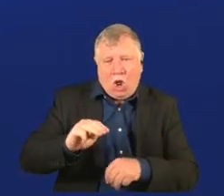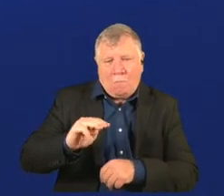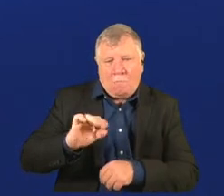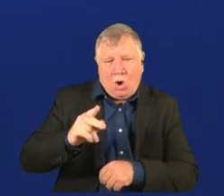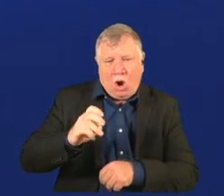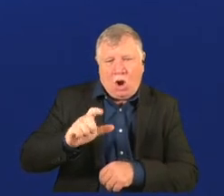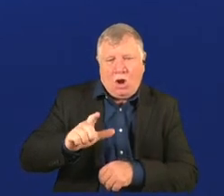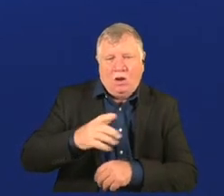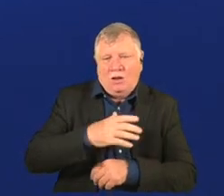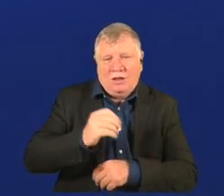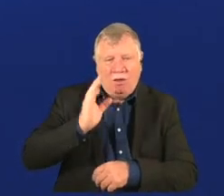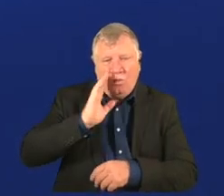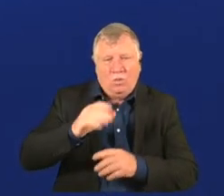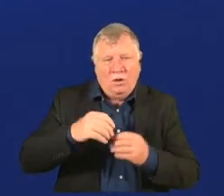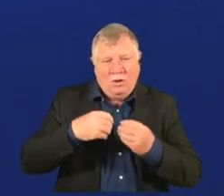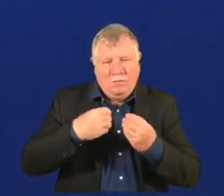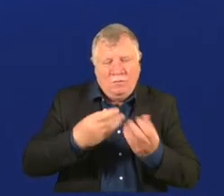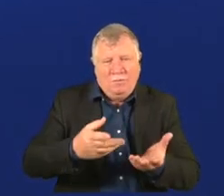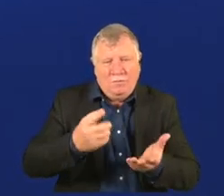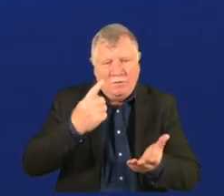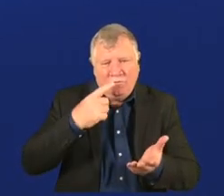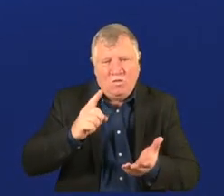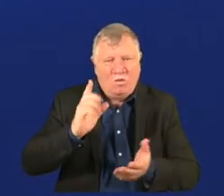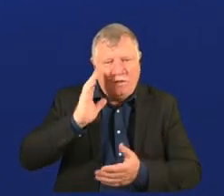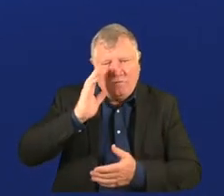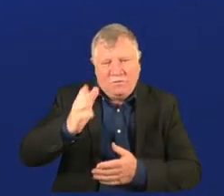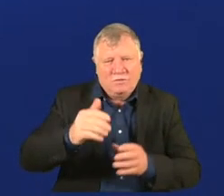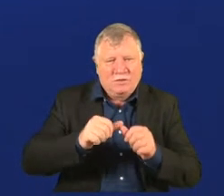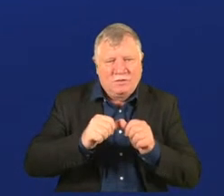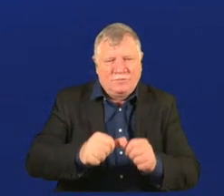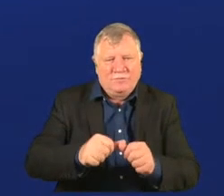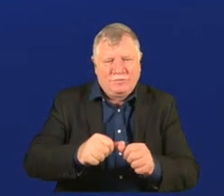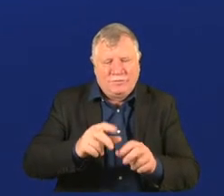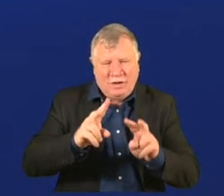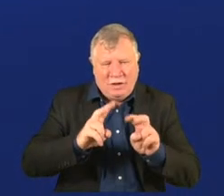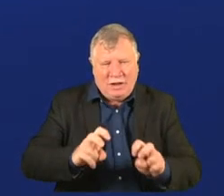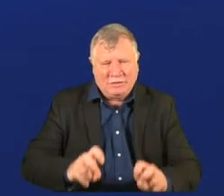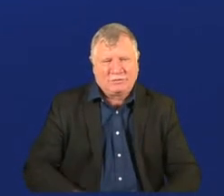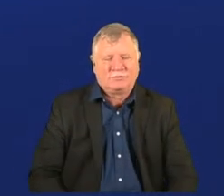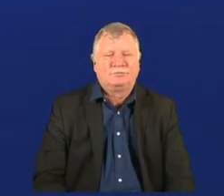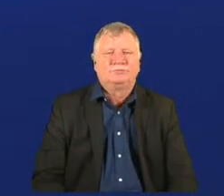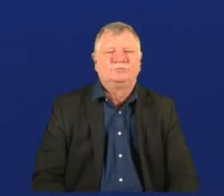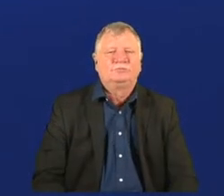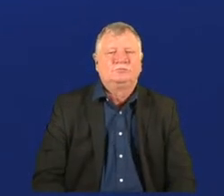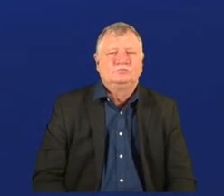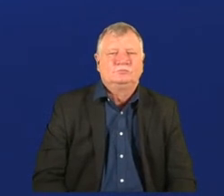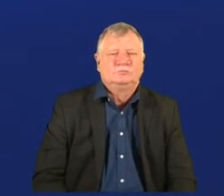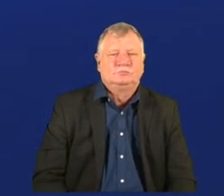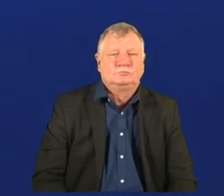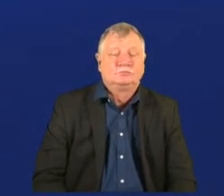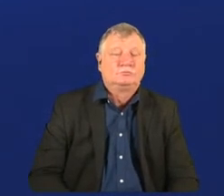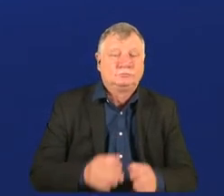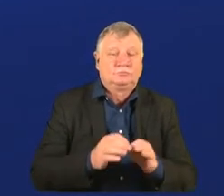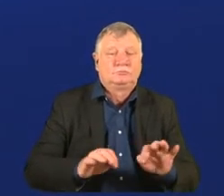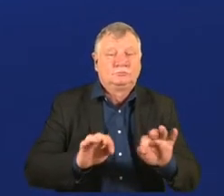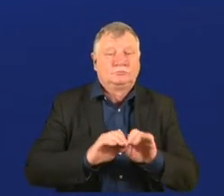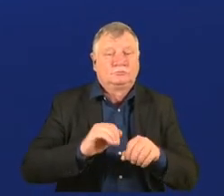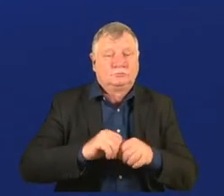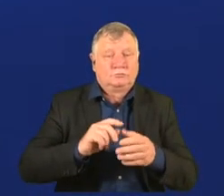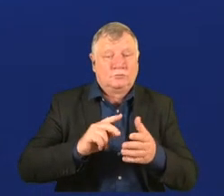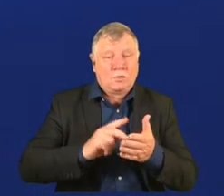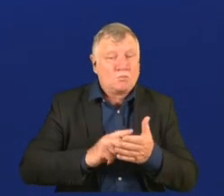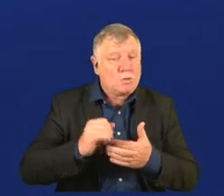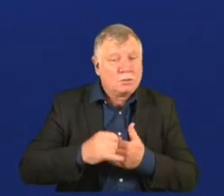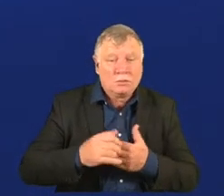throughout this presentation that hopefully can be used for continuing analysis. A very critical component of this project was